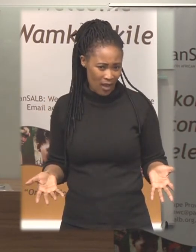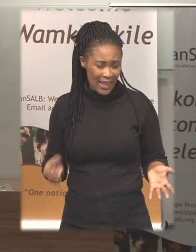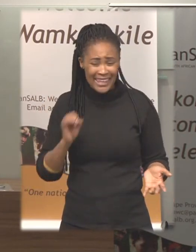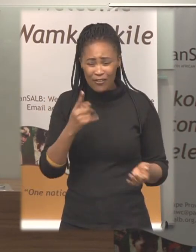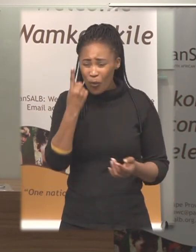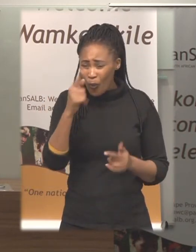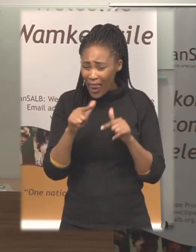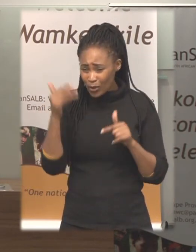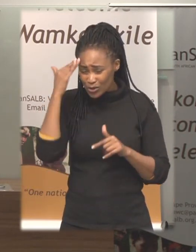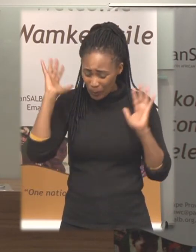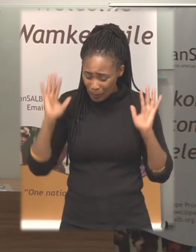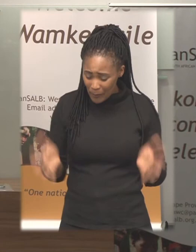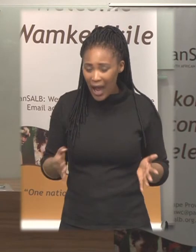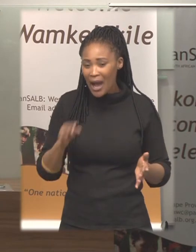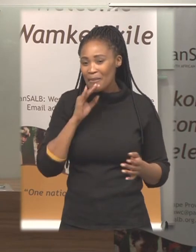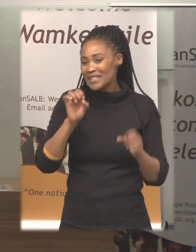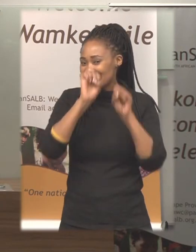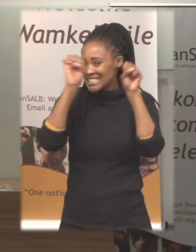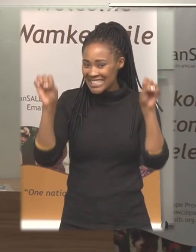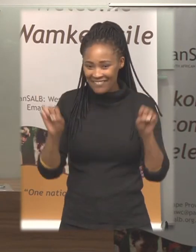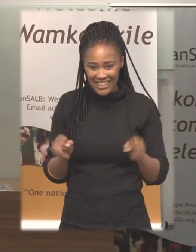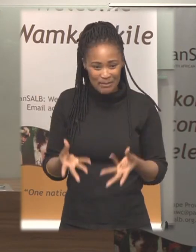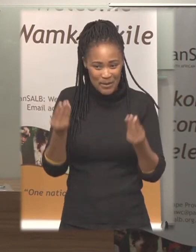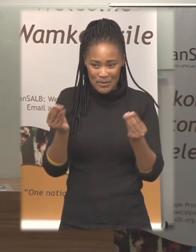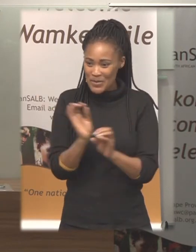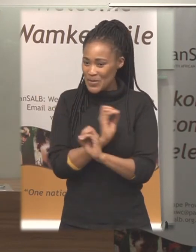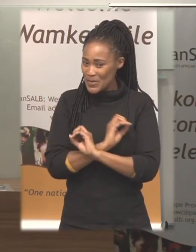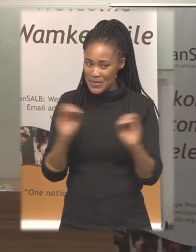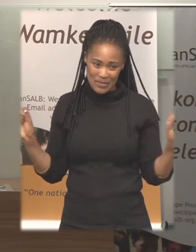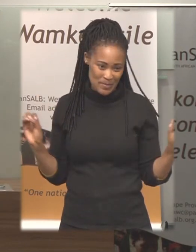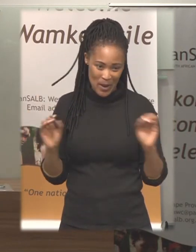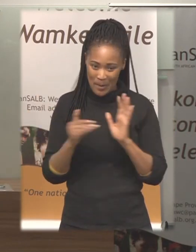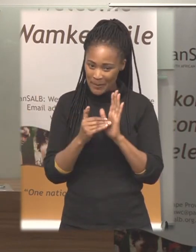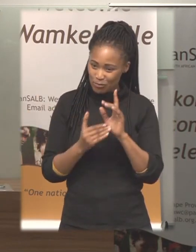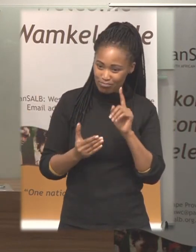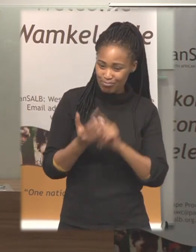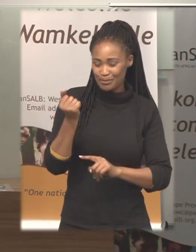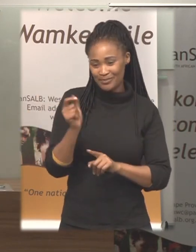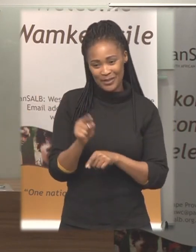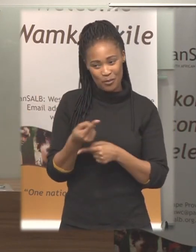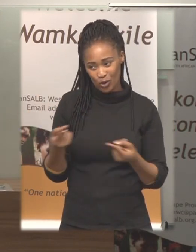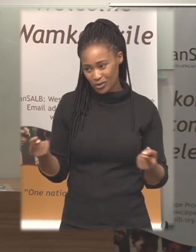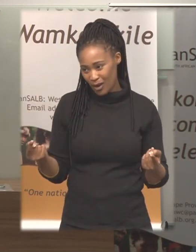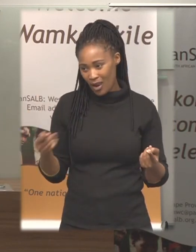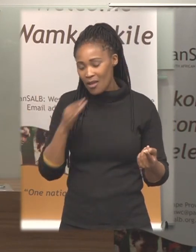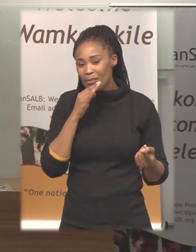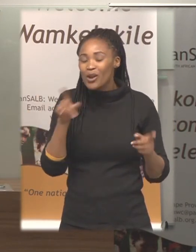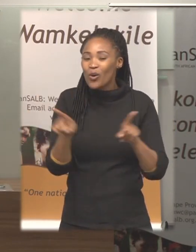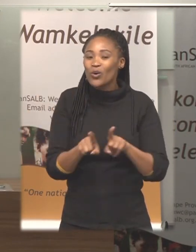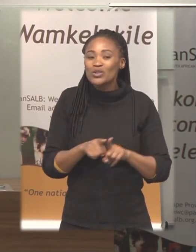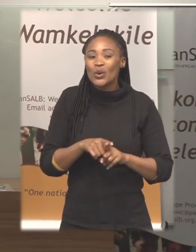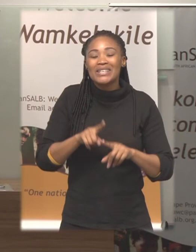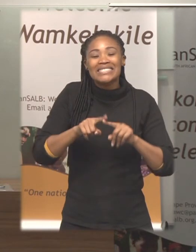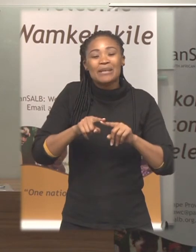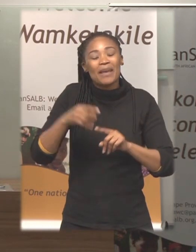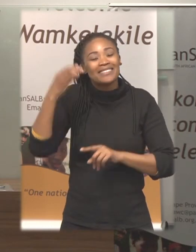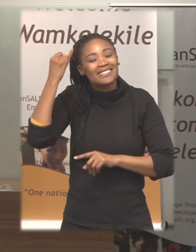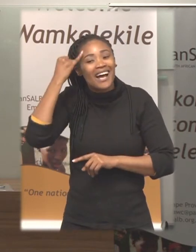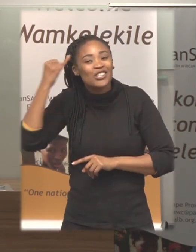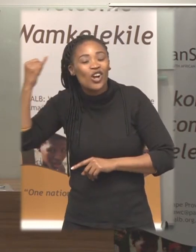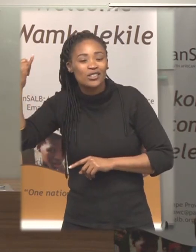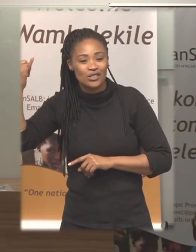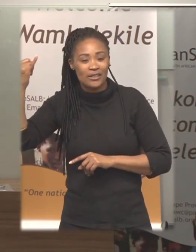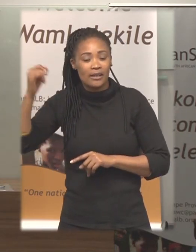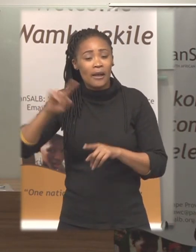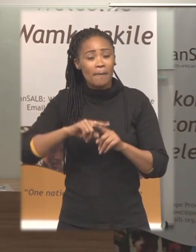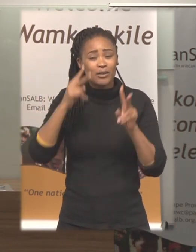well. Why is that? That's also about language ideologies. But in this particular, you can't see it so well,